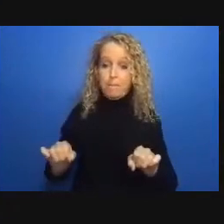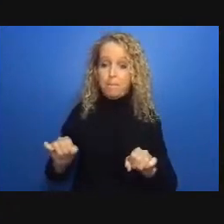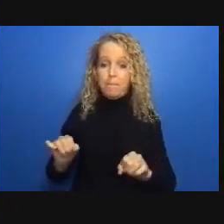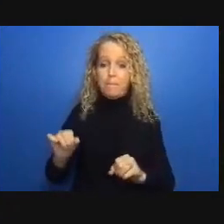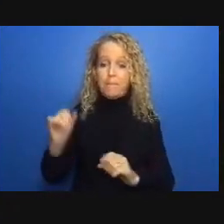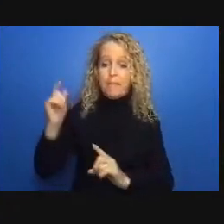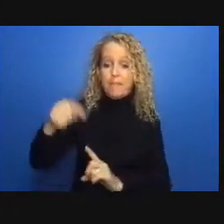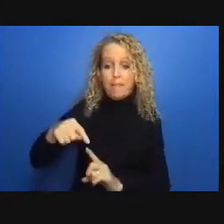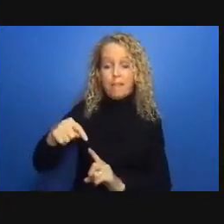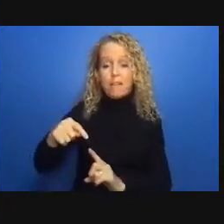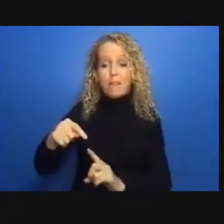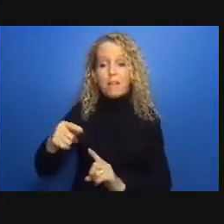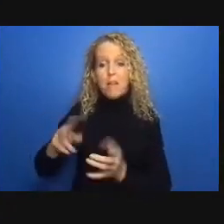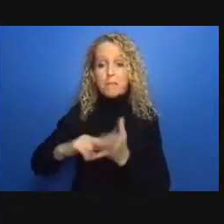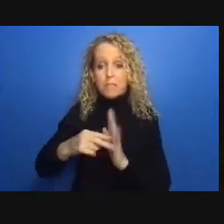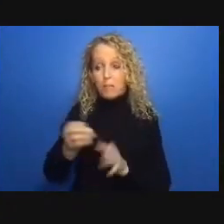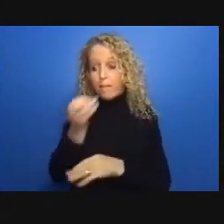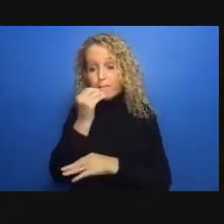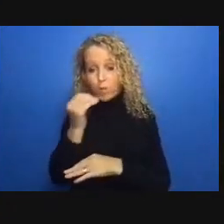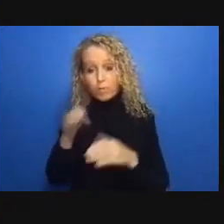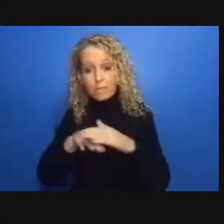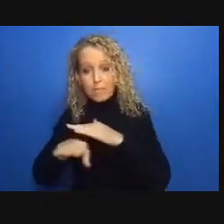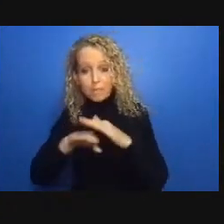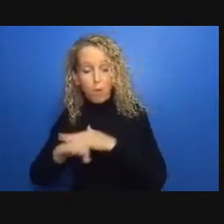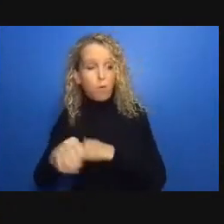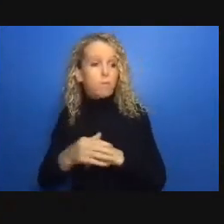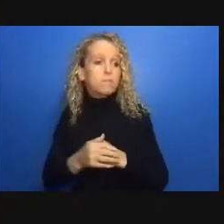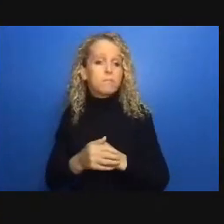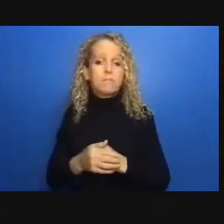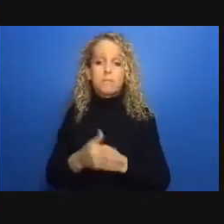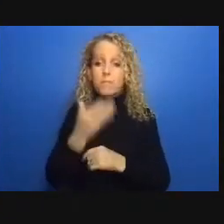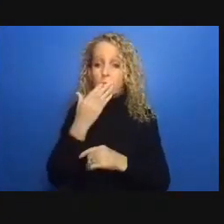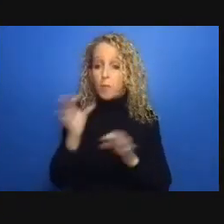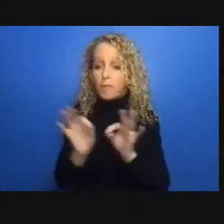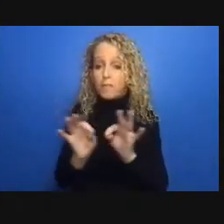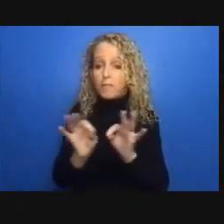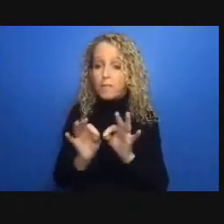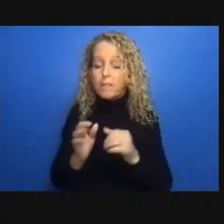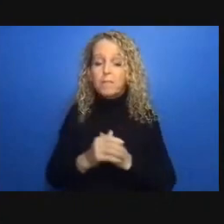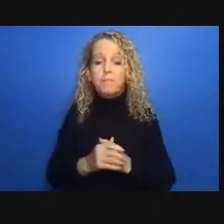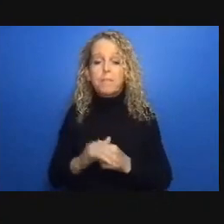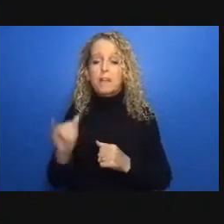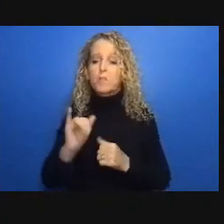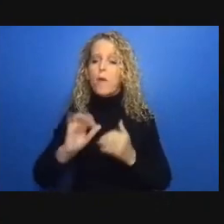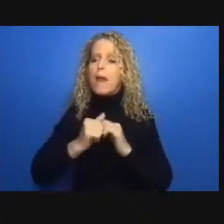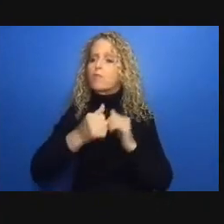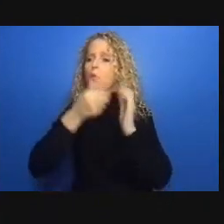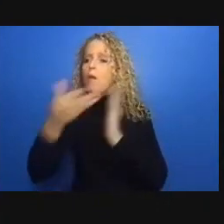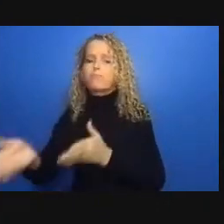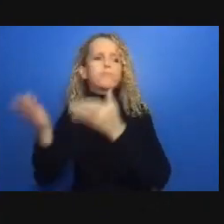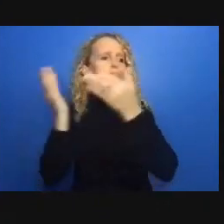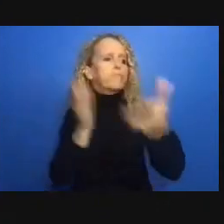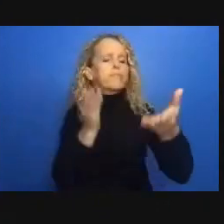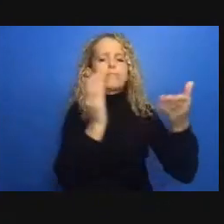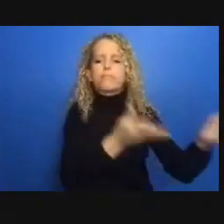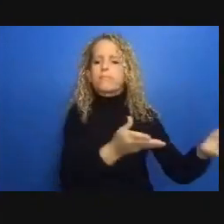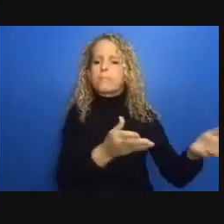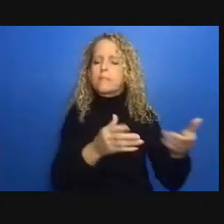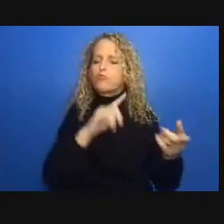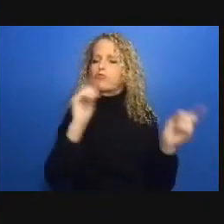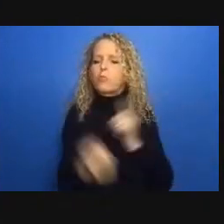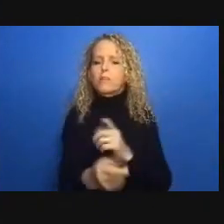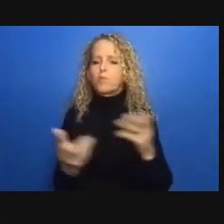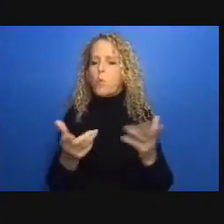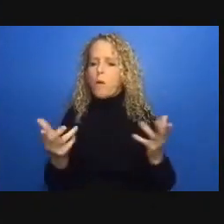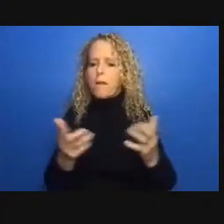in a manner that is accessible and affordable? And what changes do we need to see in distribution and processing? There's many aspects